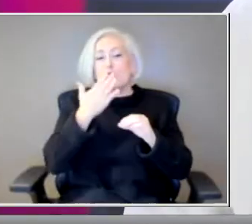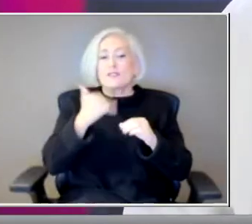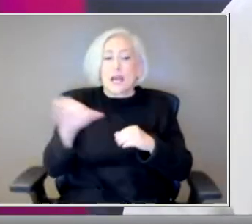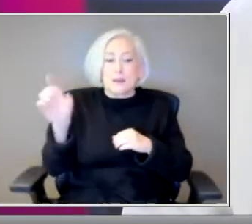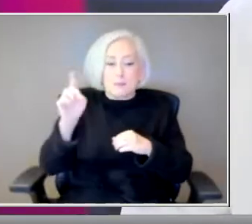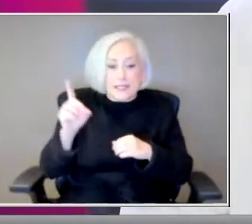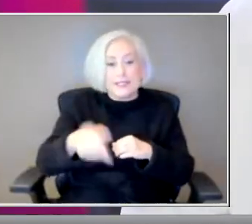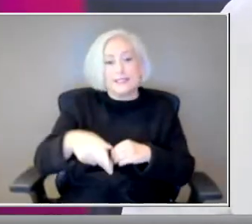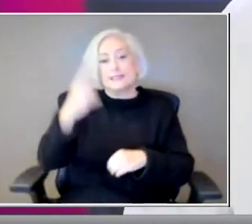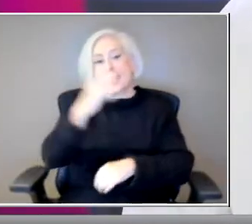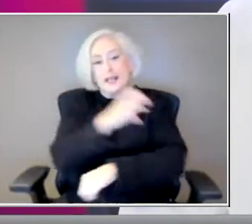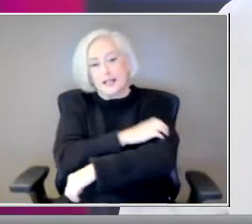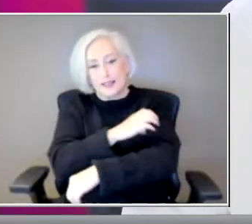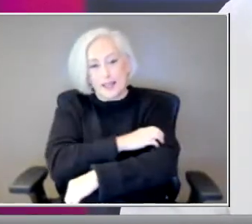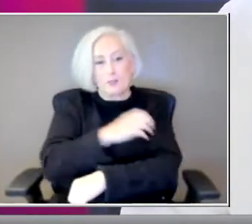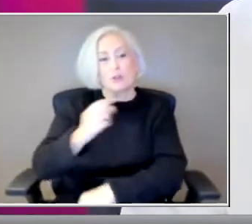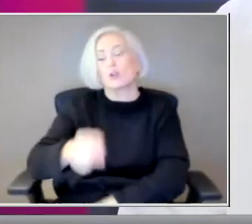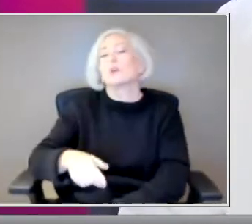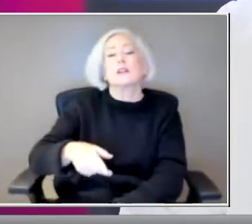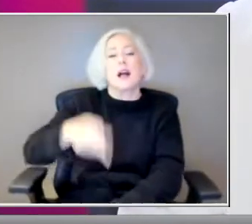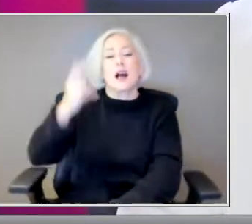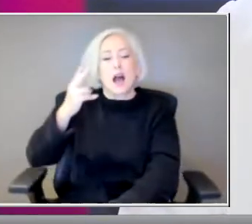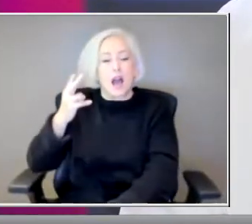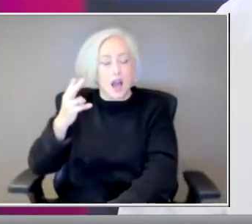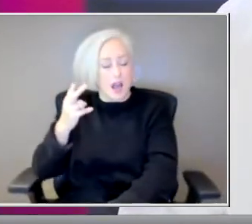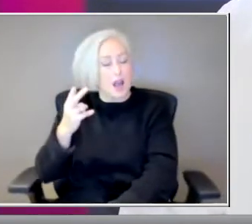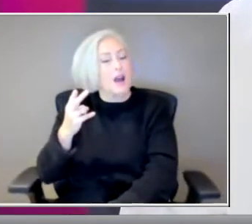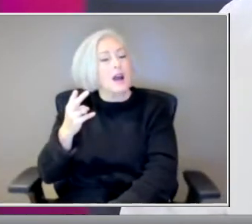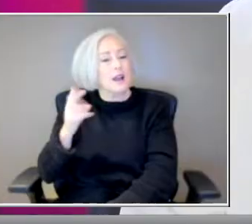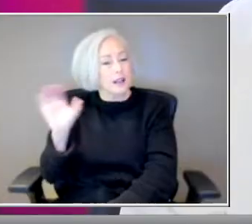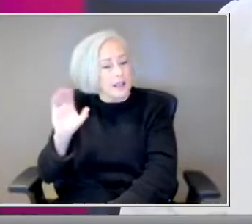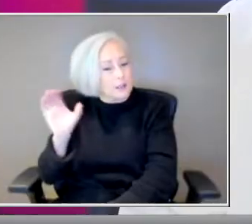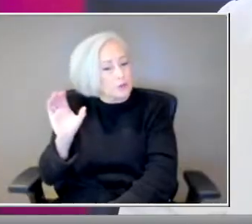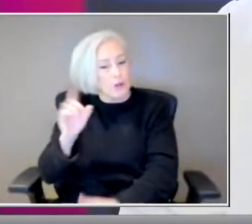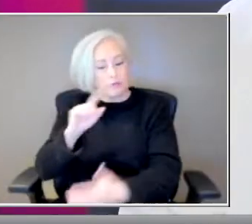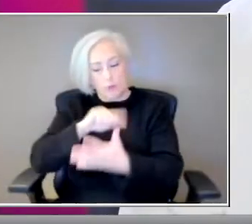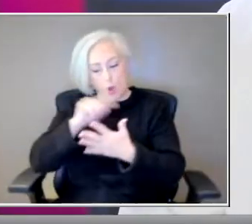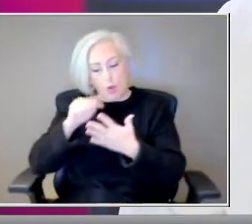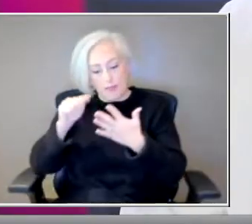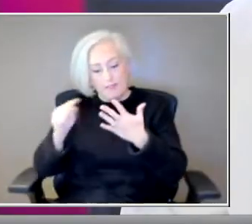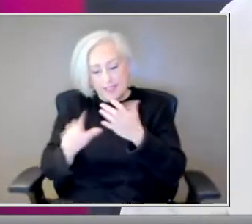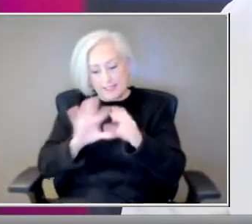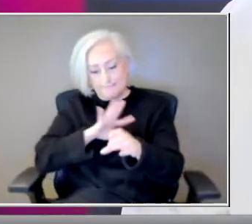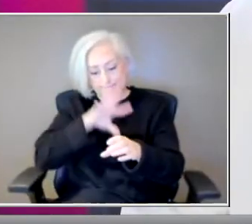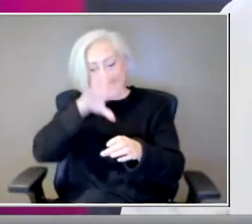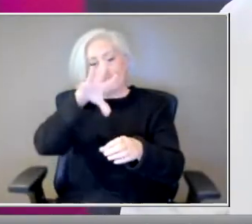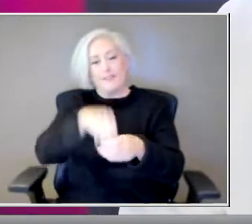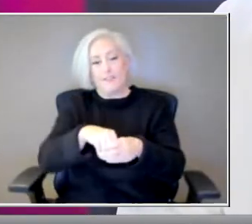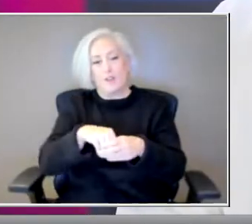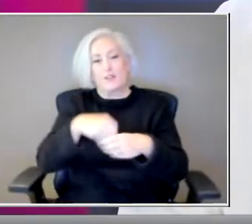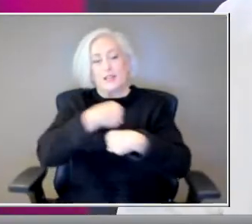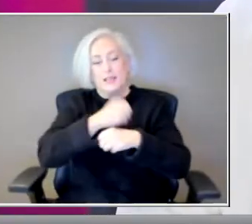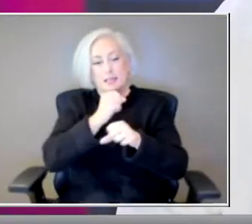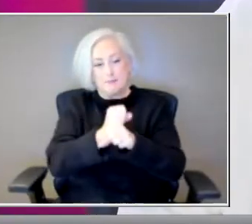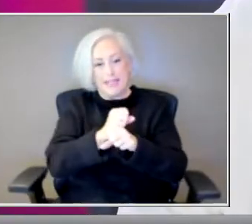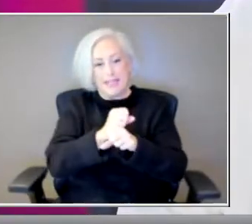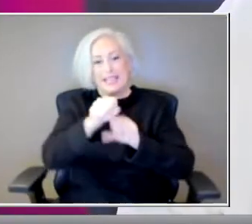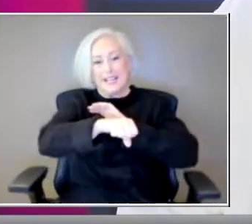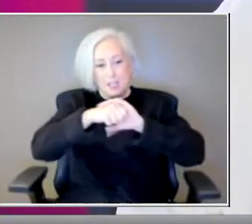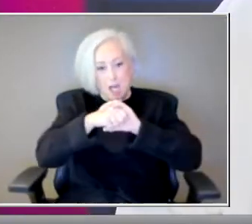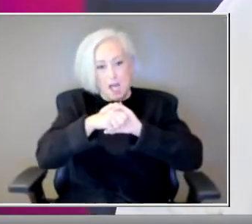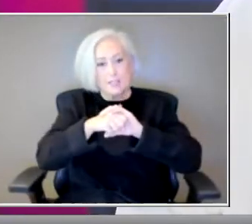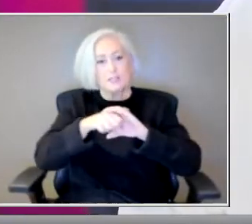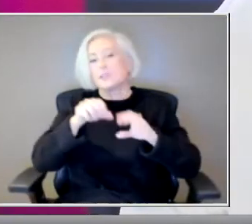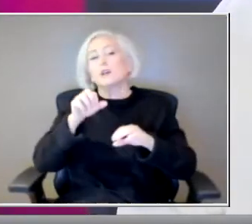So combination of all these things make plaques in the blood vessels in different parts of the body. Heart is the most